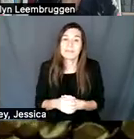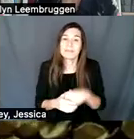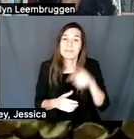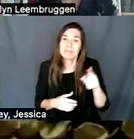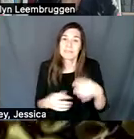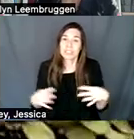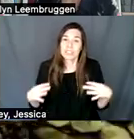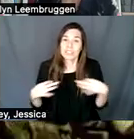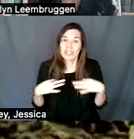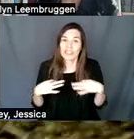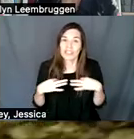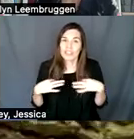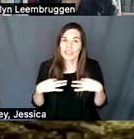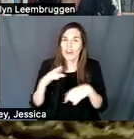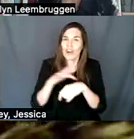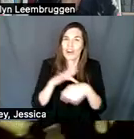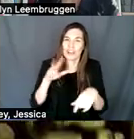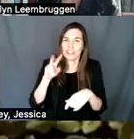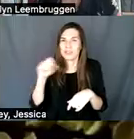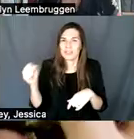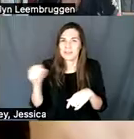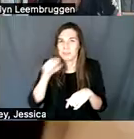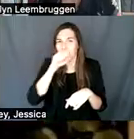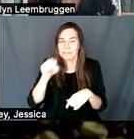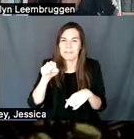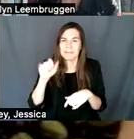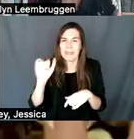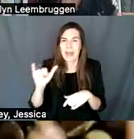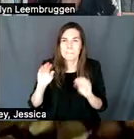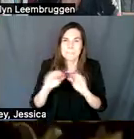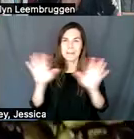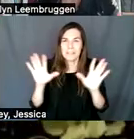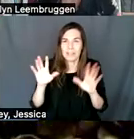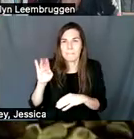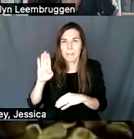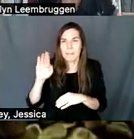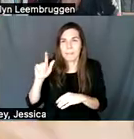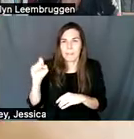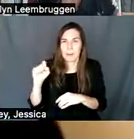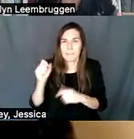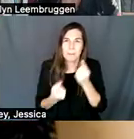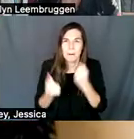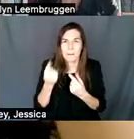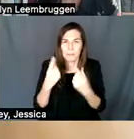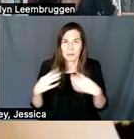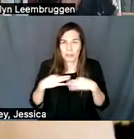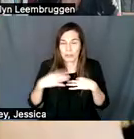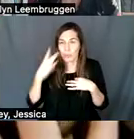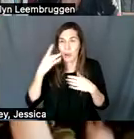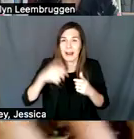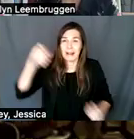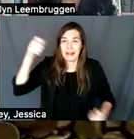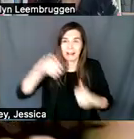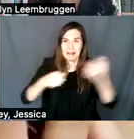my early aughts wardrobe, the Magic Bubble popcorn shirt. These often come in one size fits all because of how incredibly stretchy